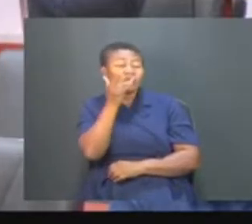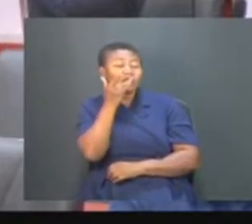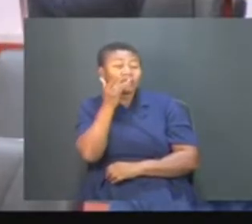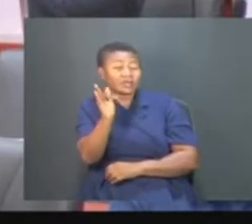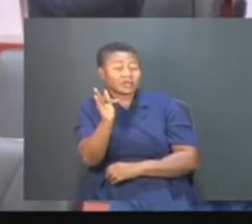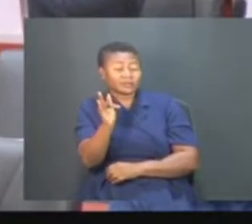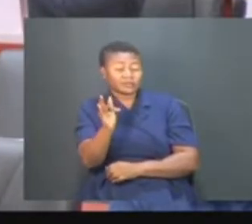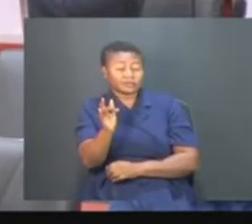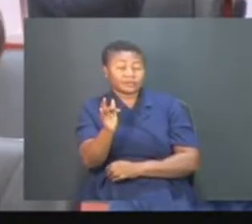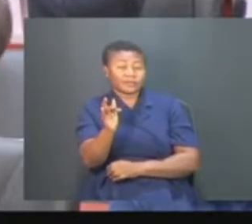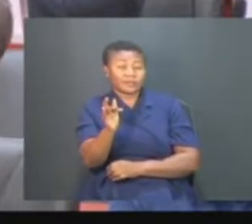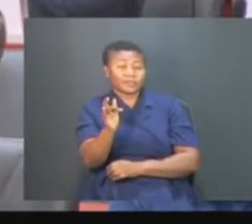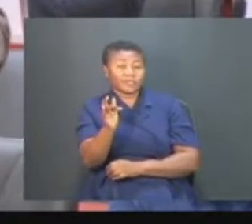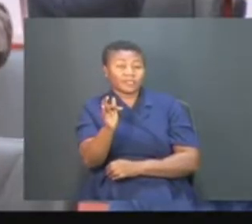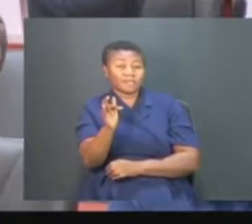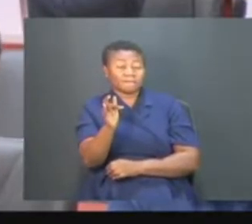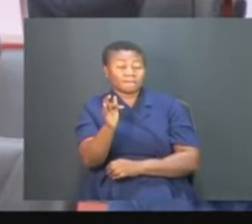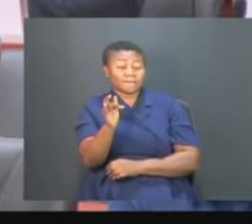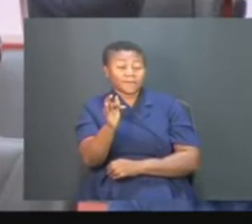Mr. Speaker, he